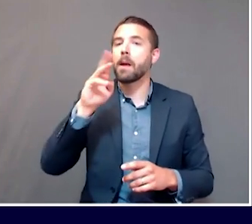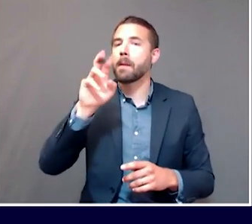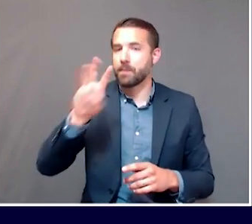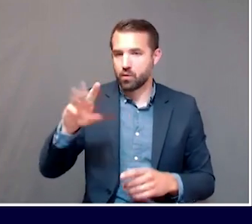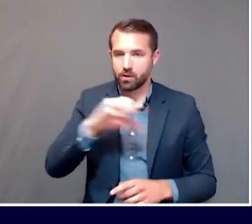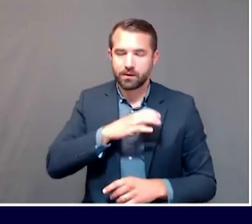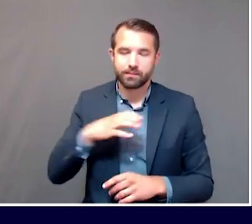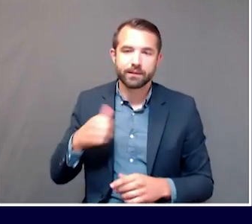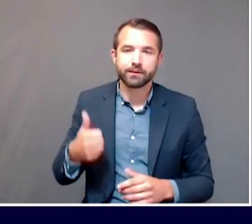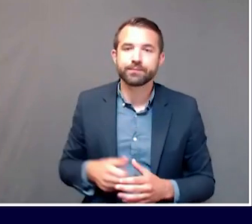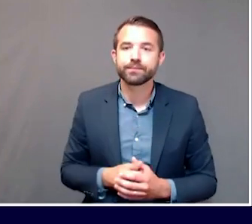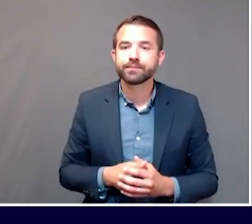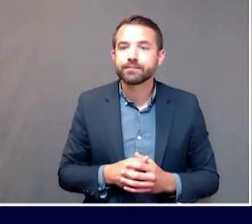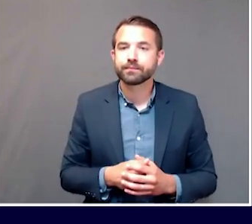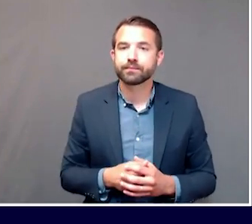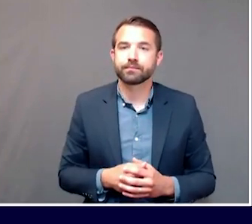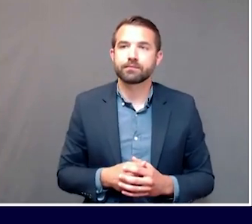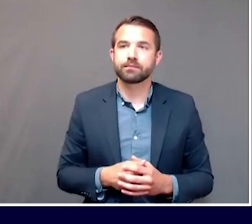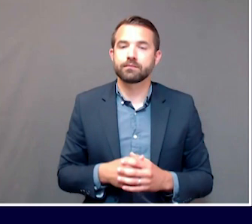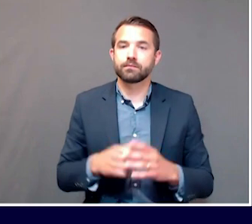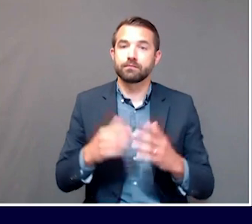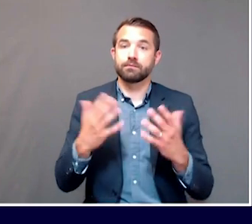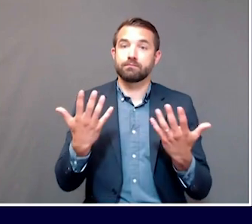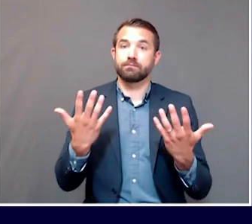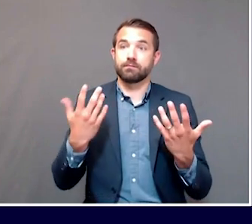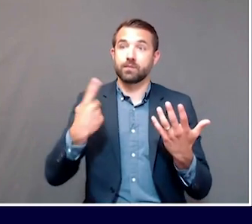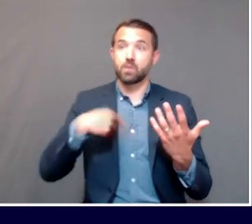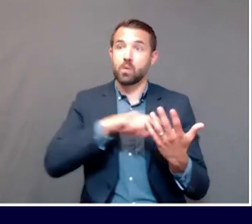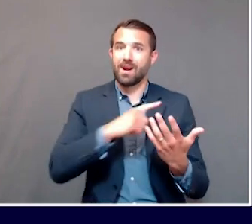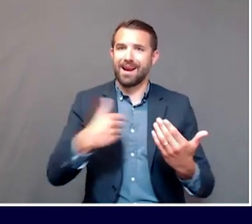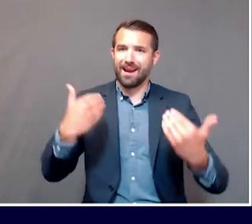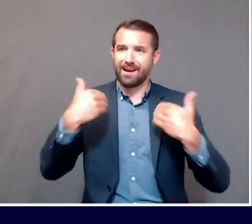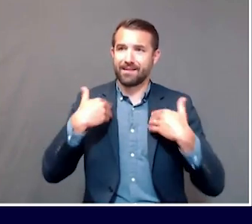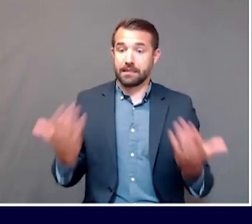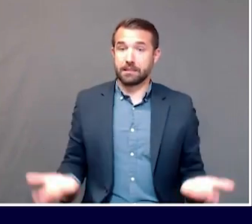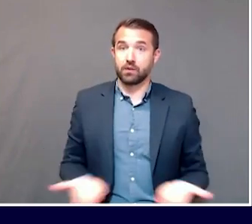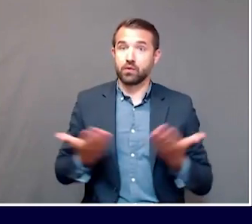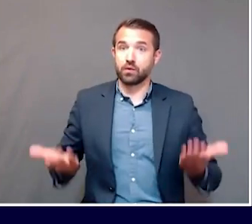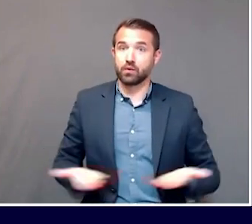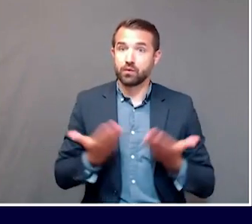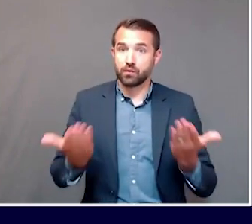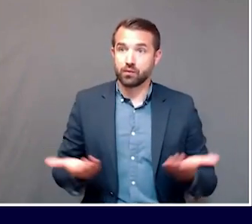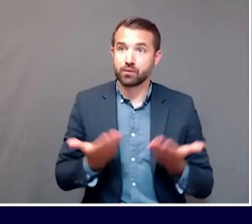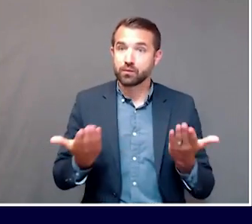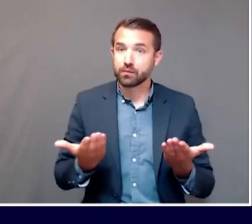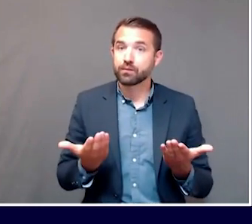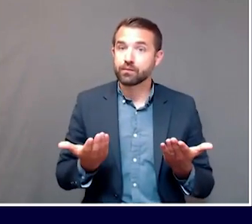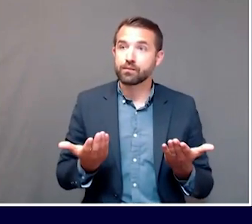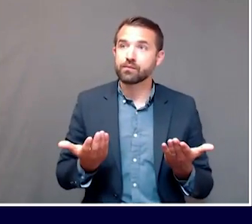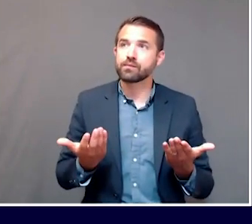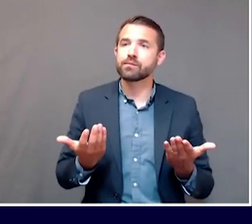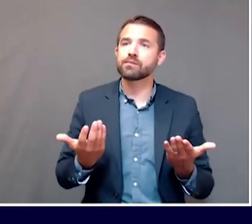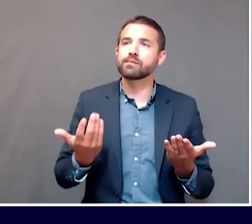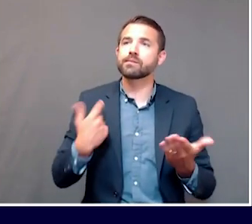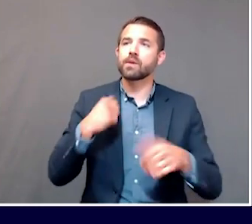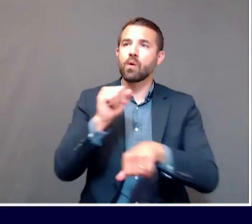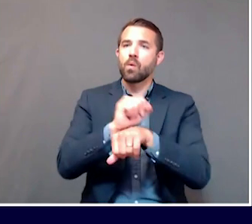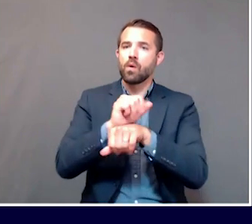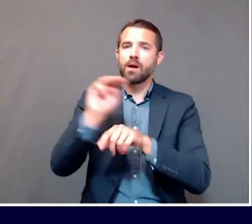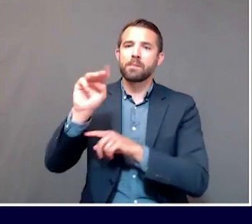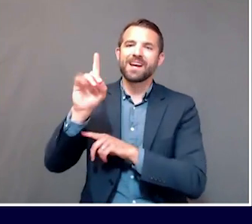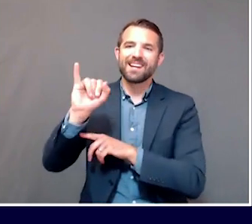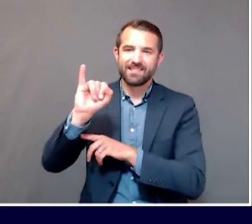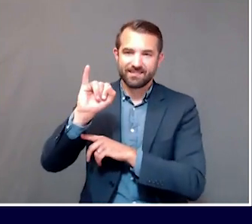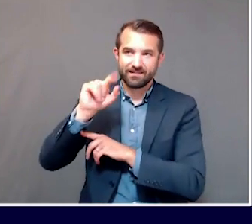Let's see. So we have, as you know, here on Mount Desert Island, I work mostly at the Mount Desert Islander, a